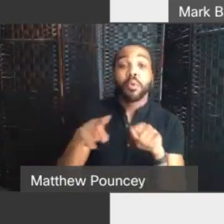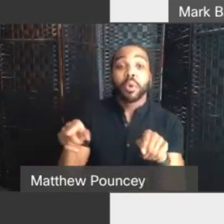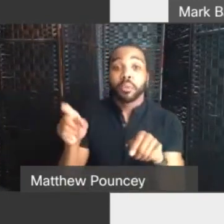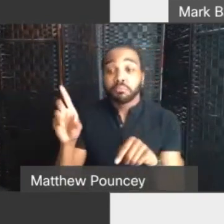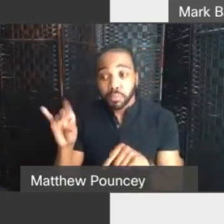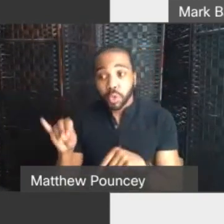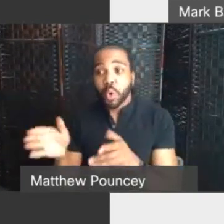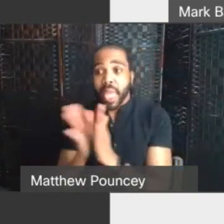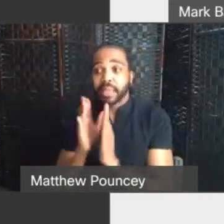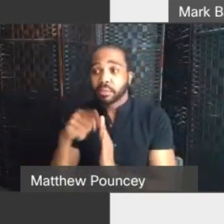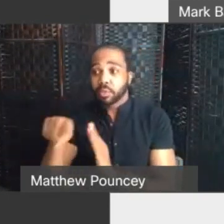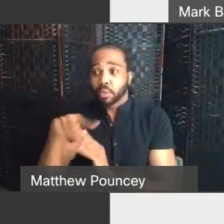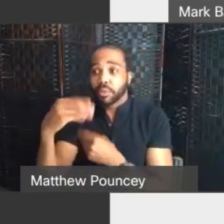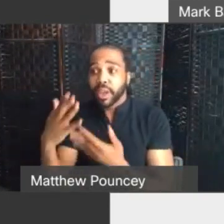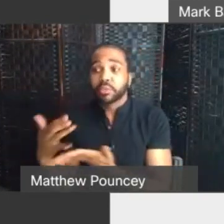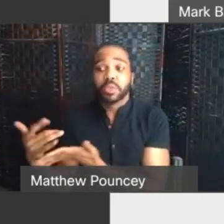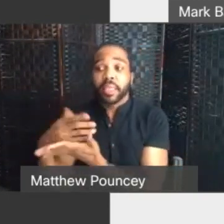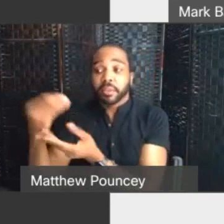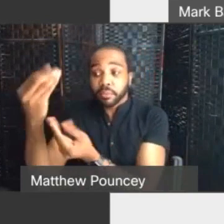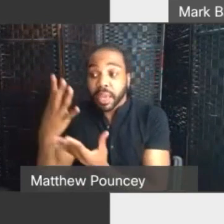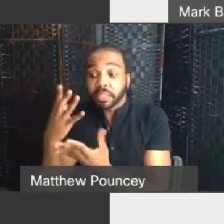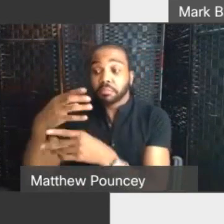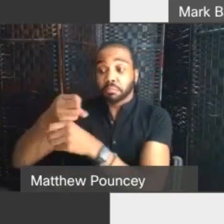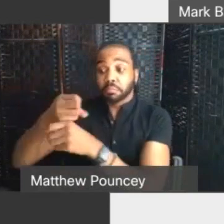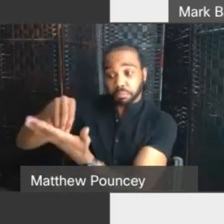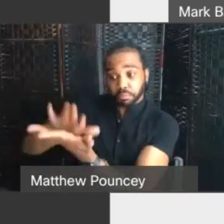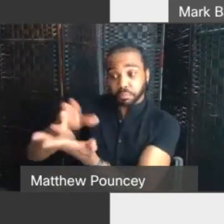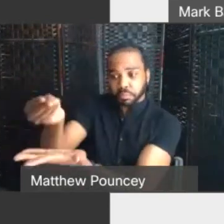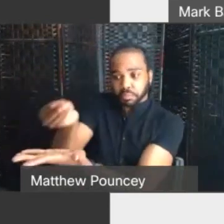the information and provide us with the aggregate data.